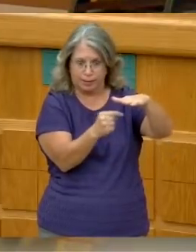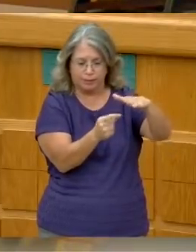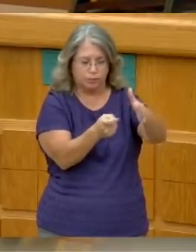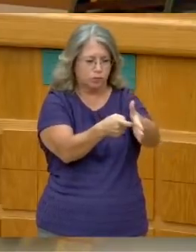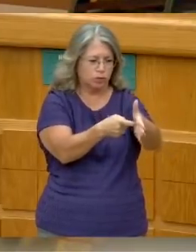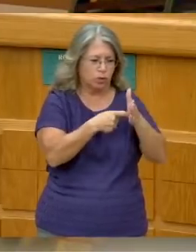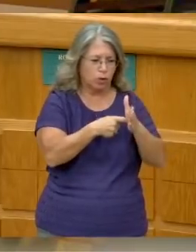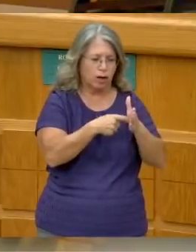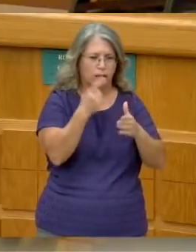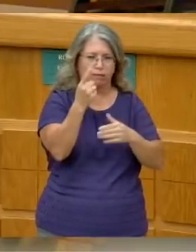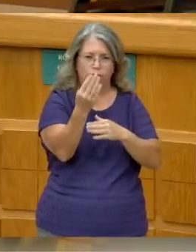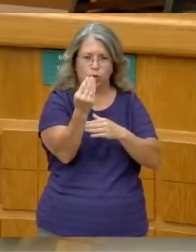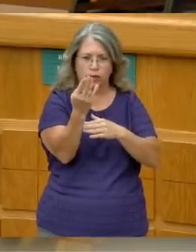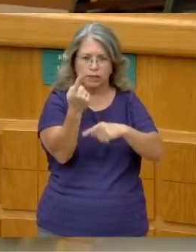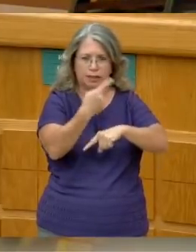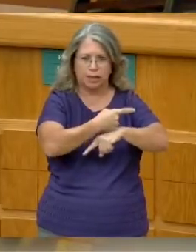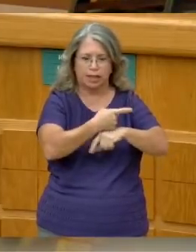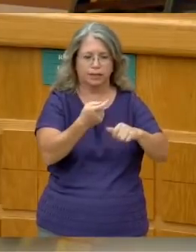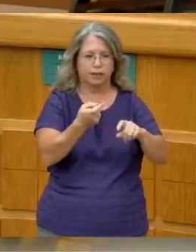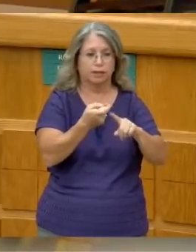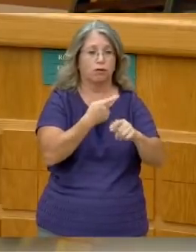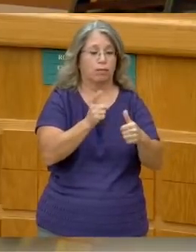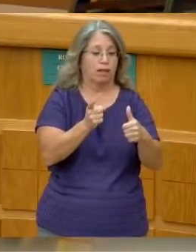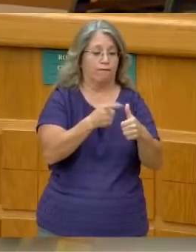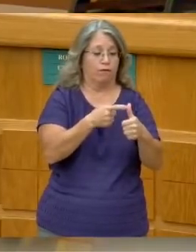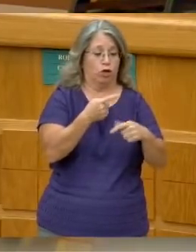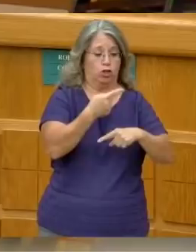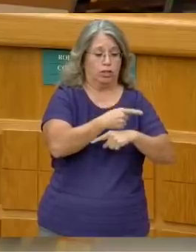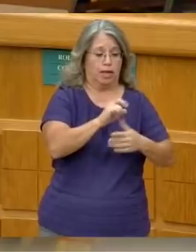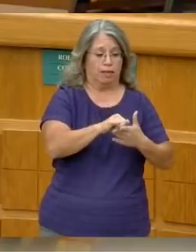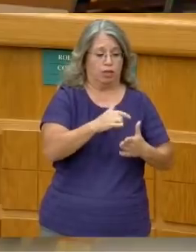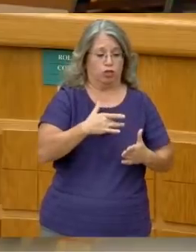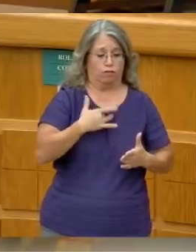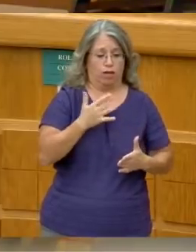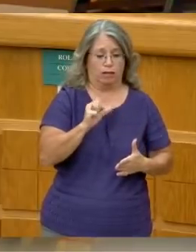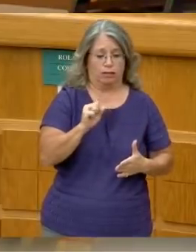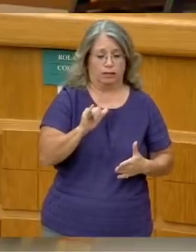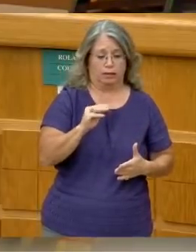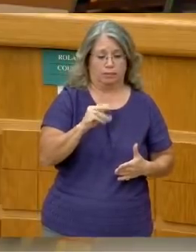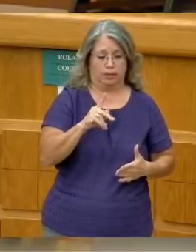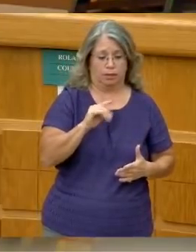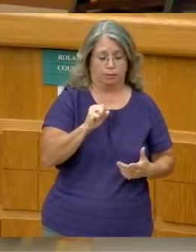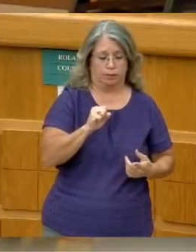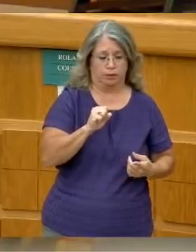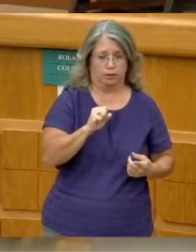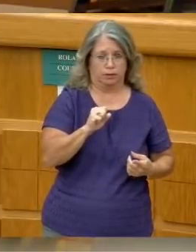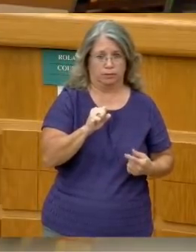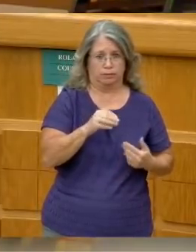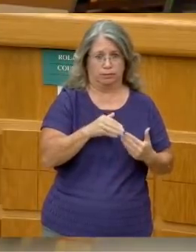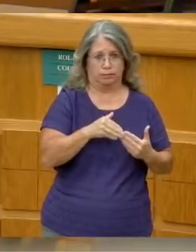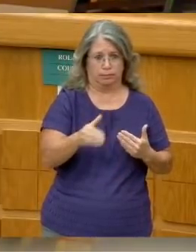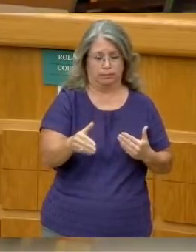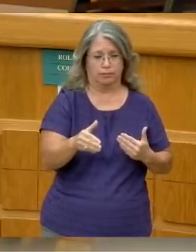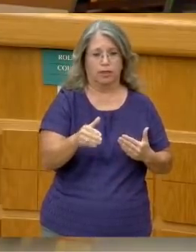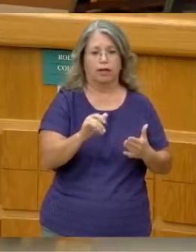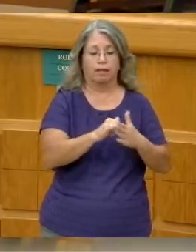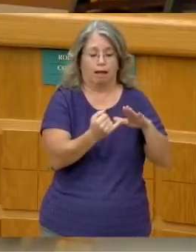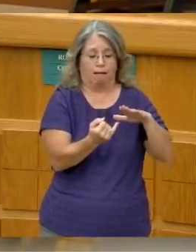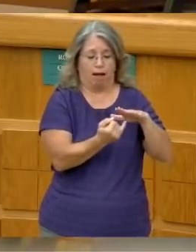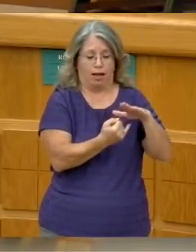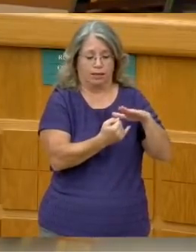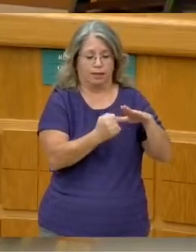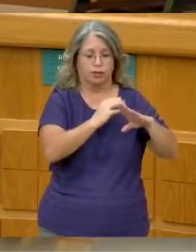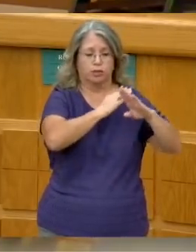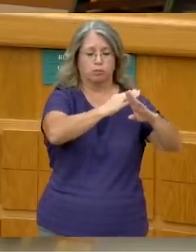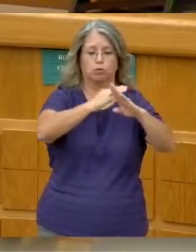14 days from the first day that you started showing symptoms. Isolation protects others from